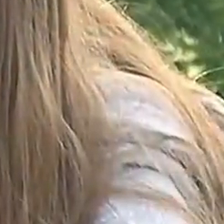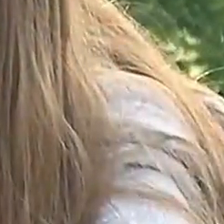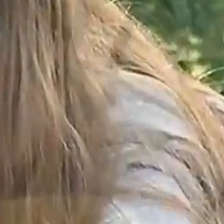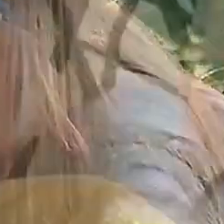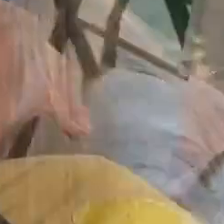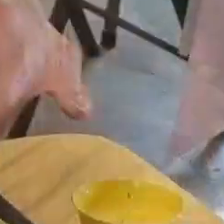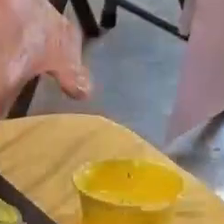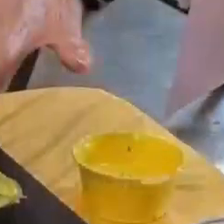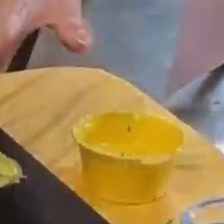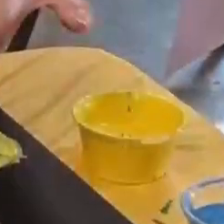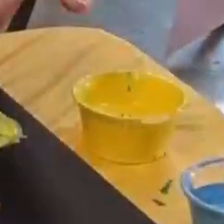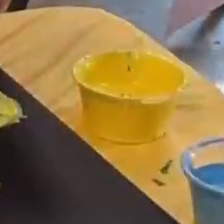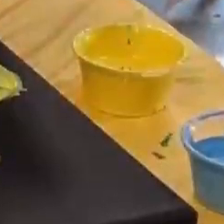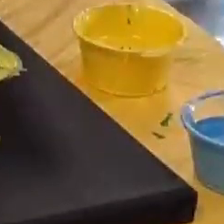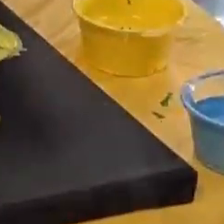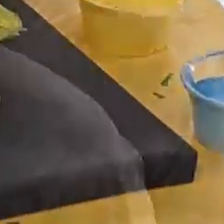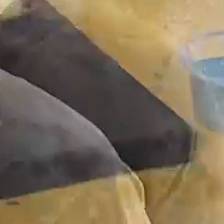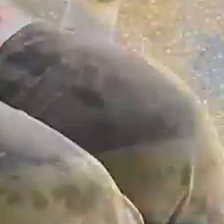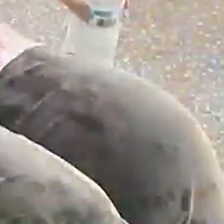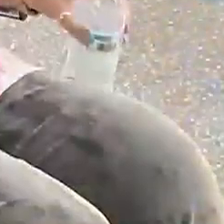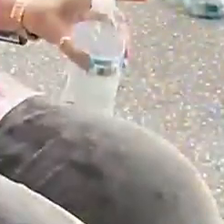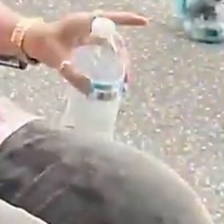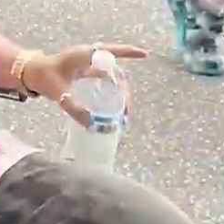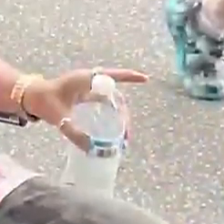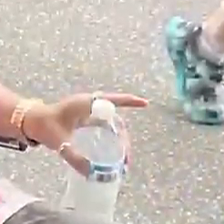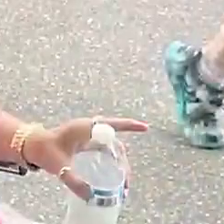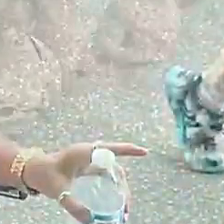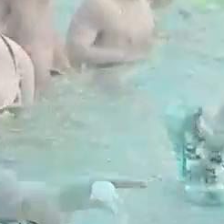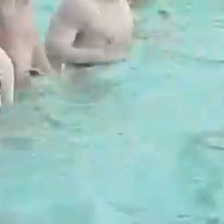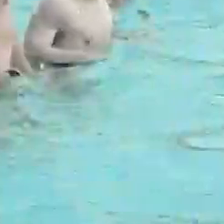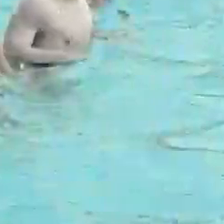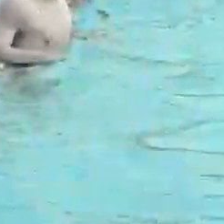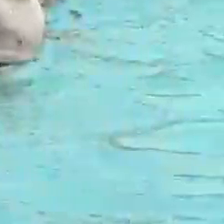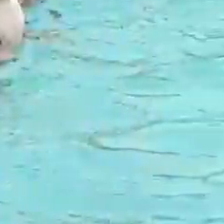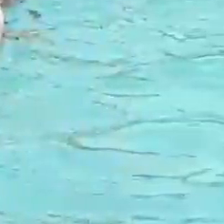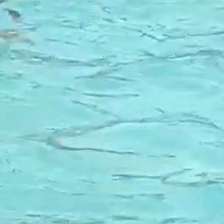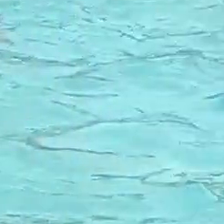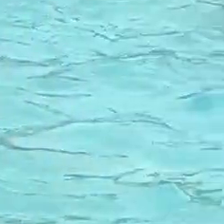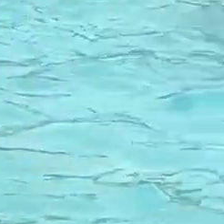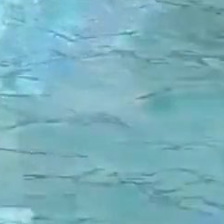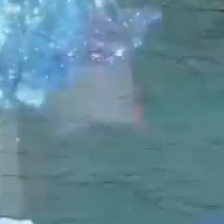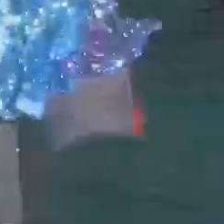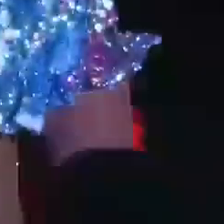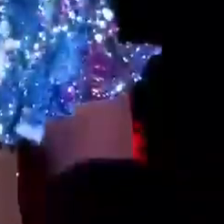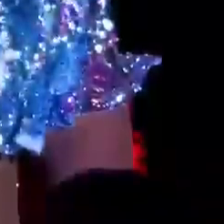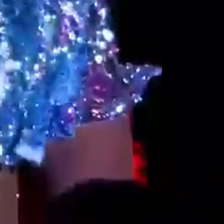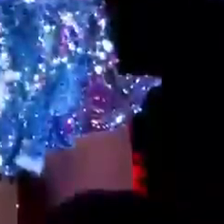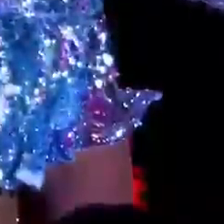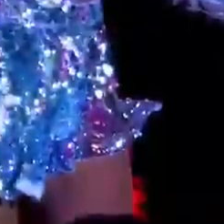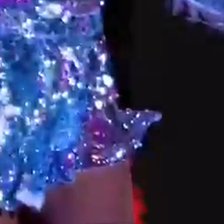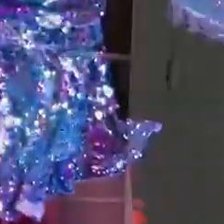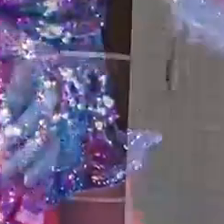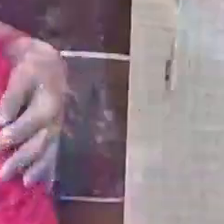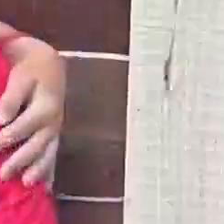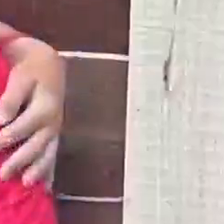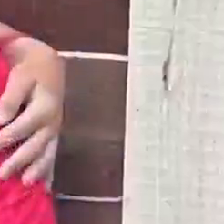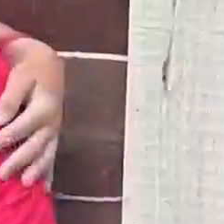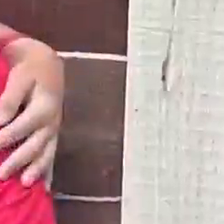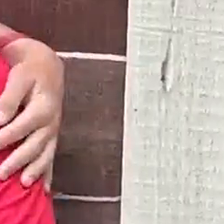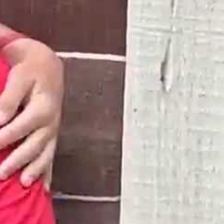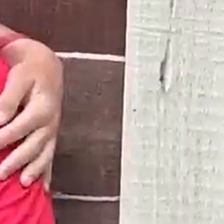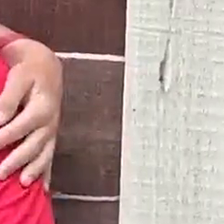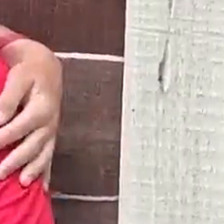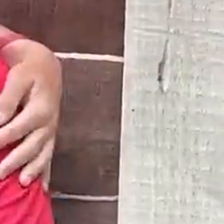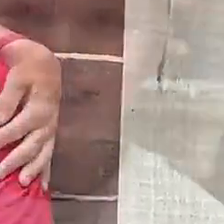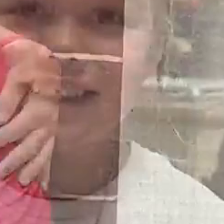respite experience with art therapy, experiential activities, equestrian therapy, aquatic therapy and swimming, entertainment, inclusion